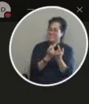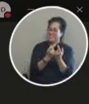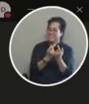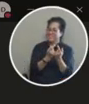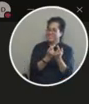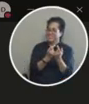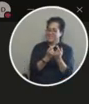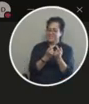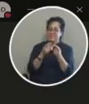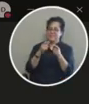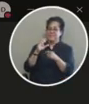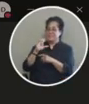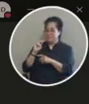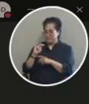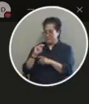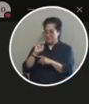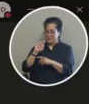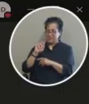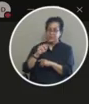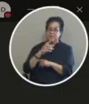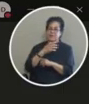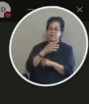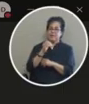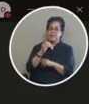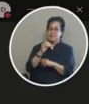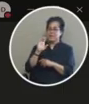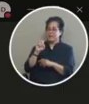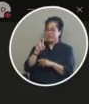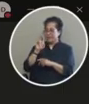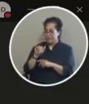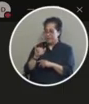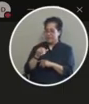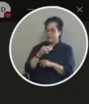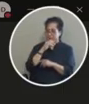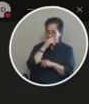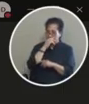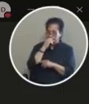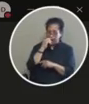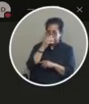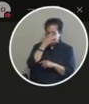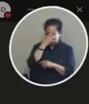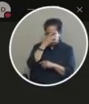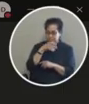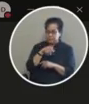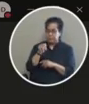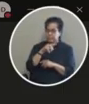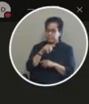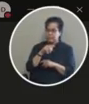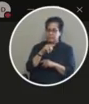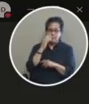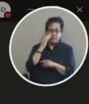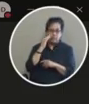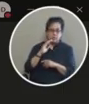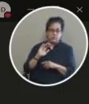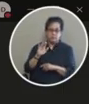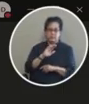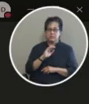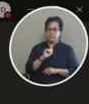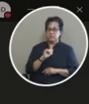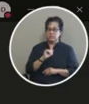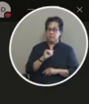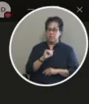to City Manager Tommy Gonzalez, and to Carrie Weston in particular, the two of them, for their efforts to help out with